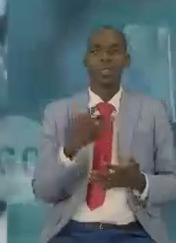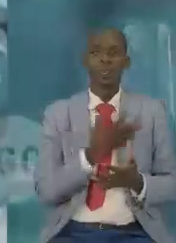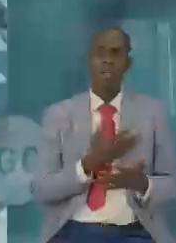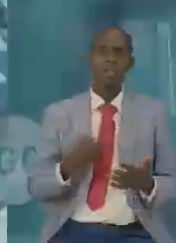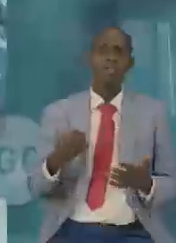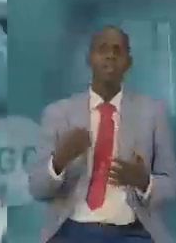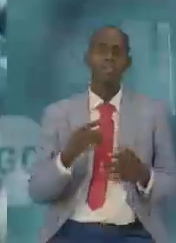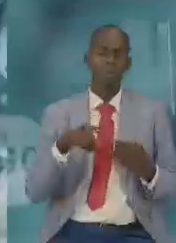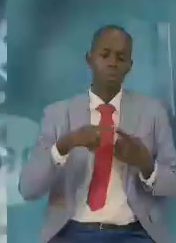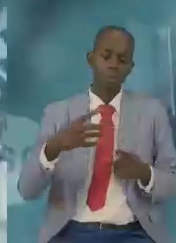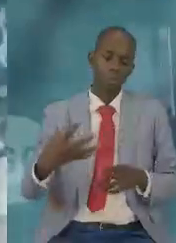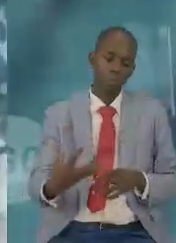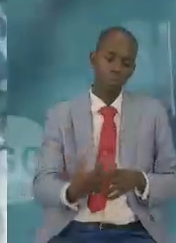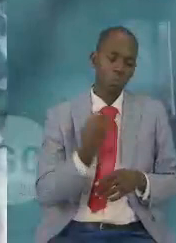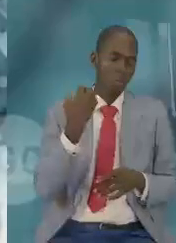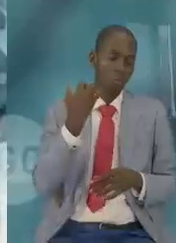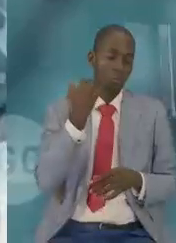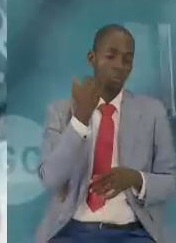the legs